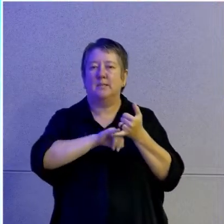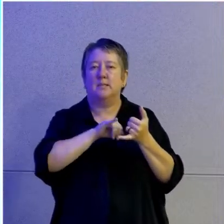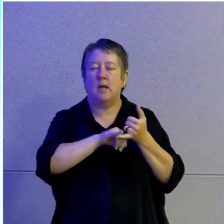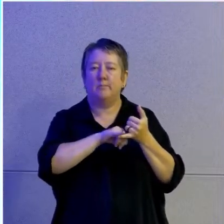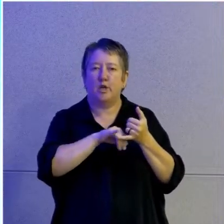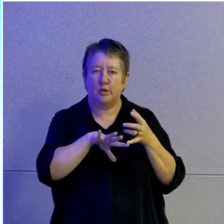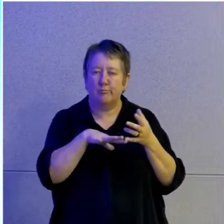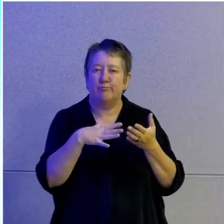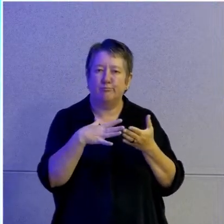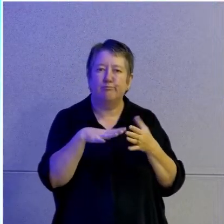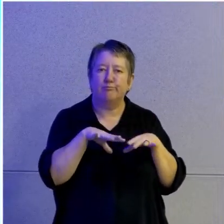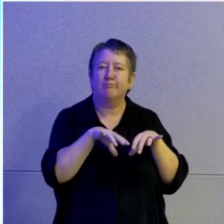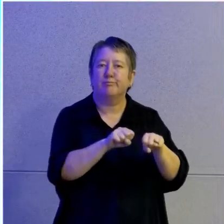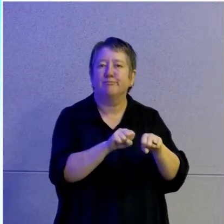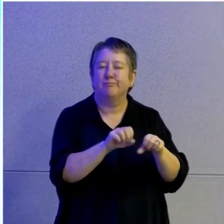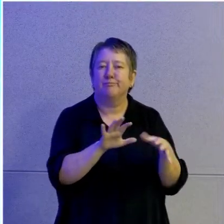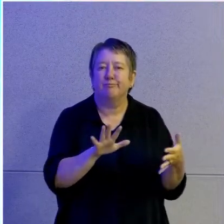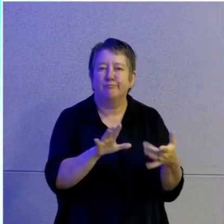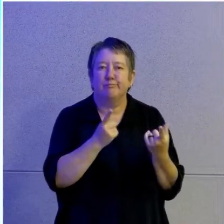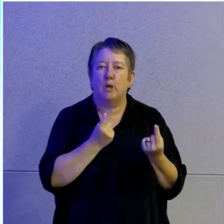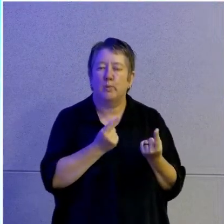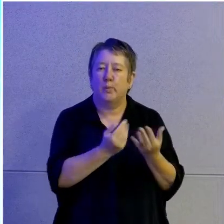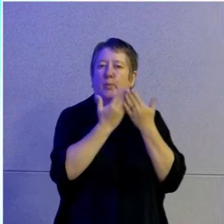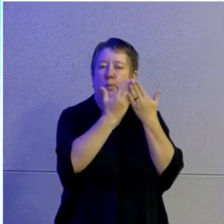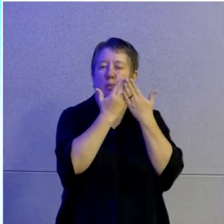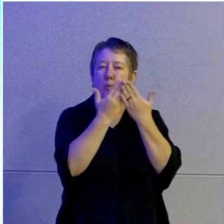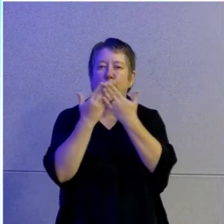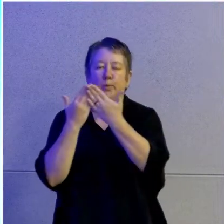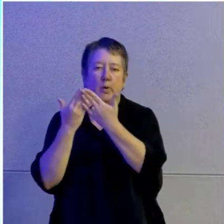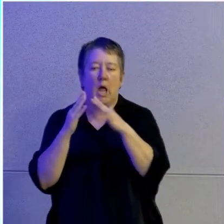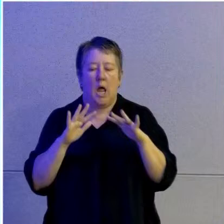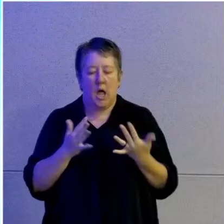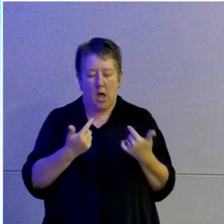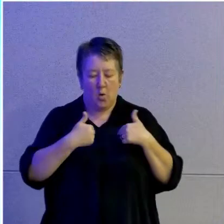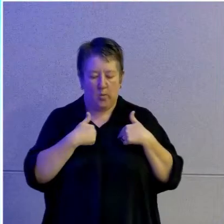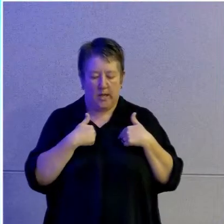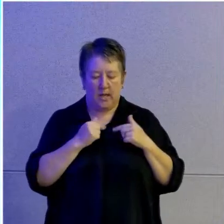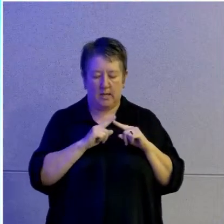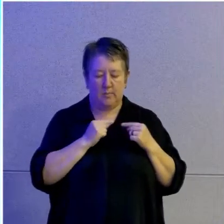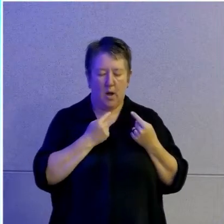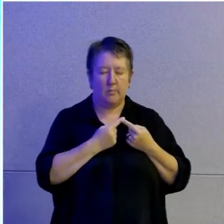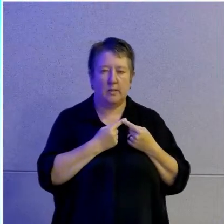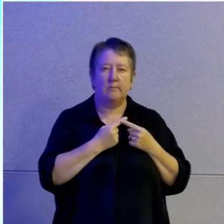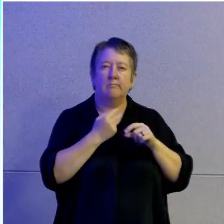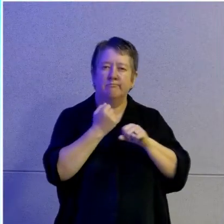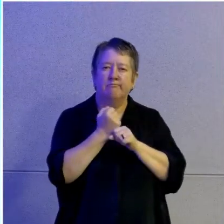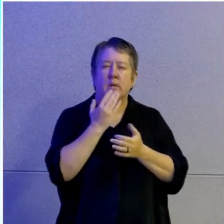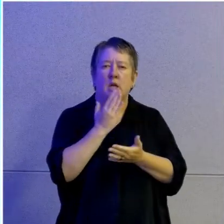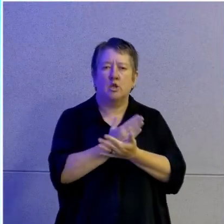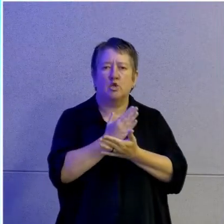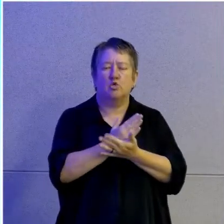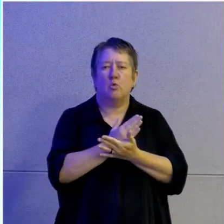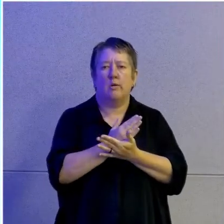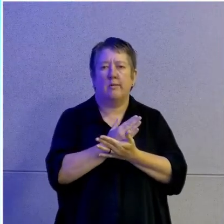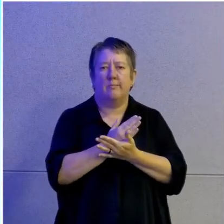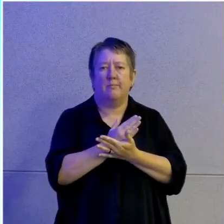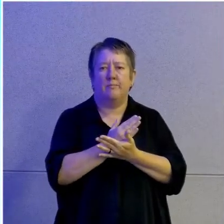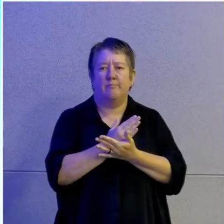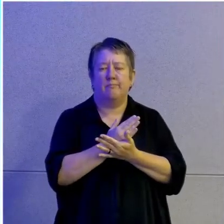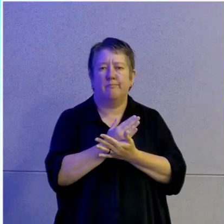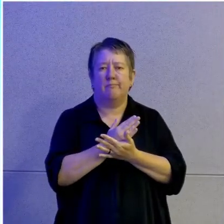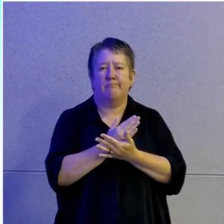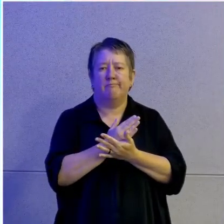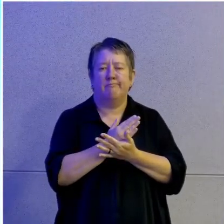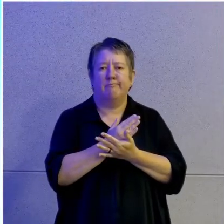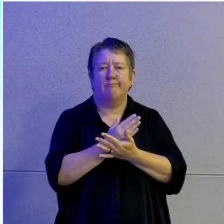the department, we demystify, we make sure that we break the chains, and we make sure